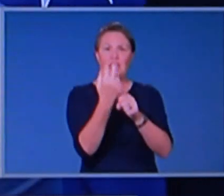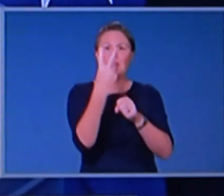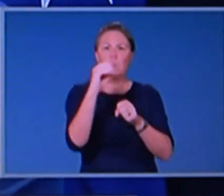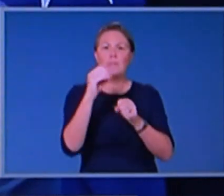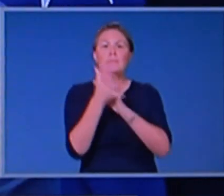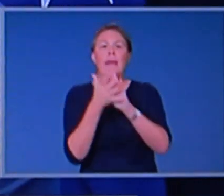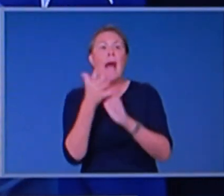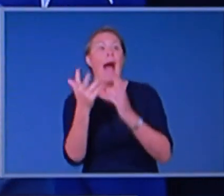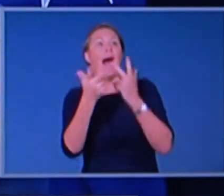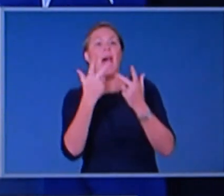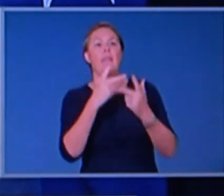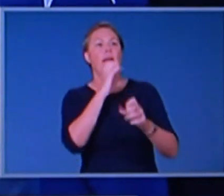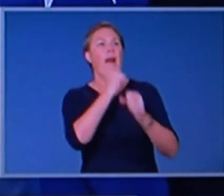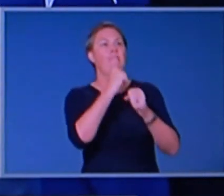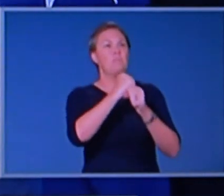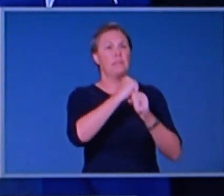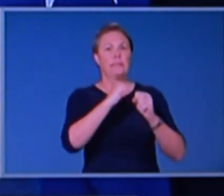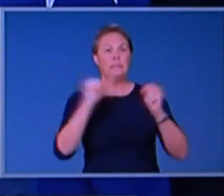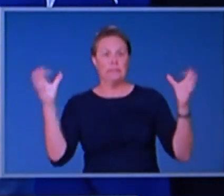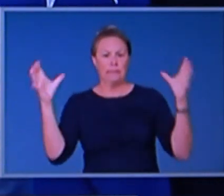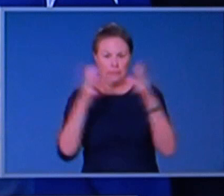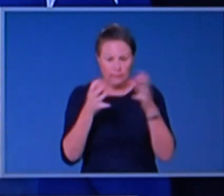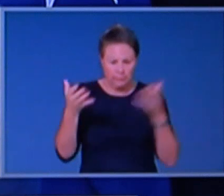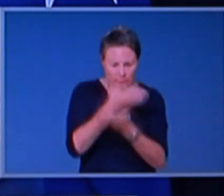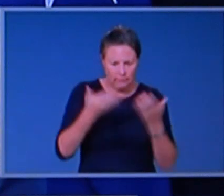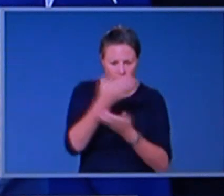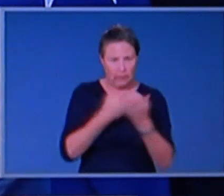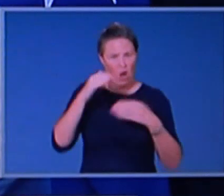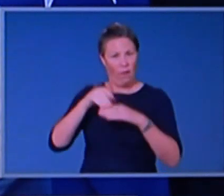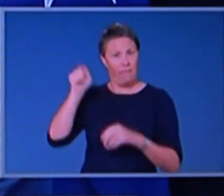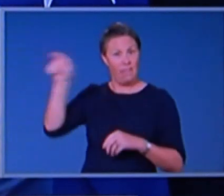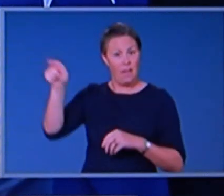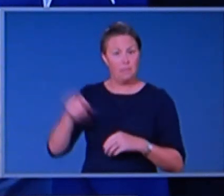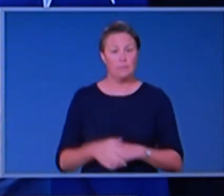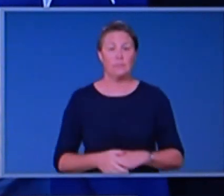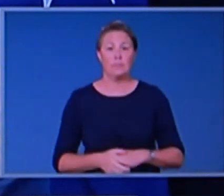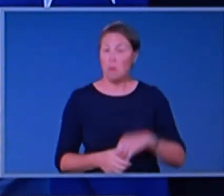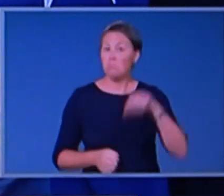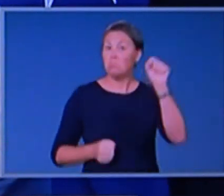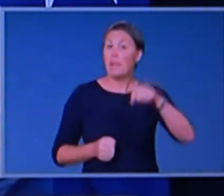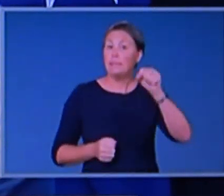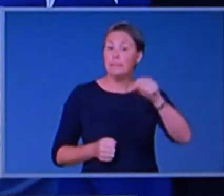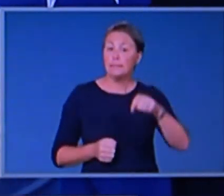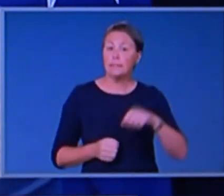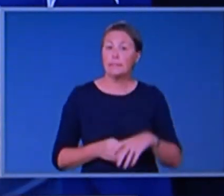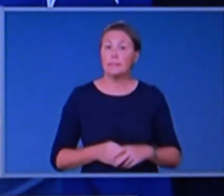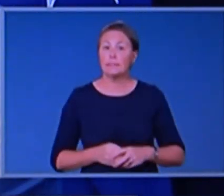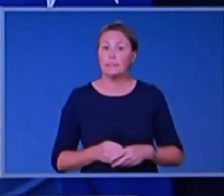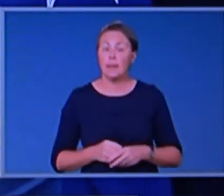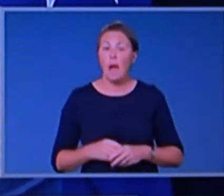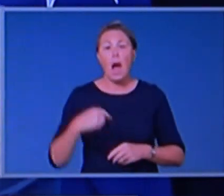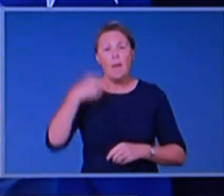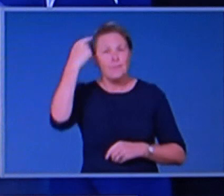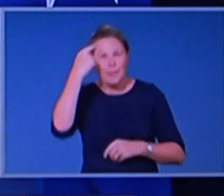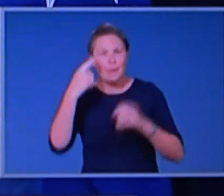of the international groups in which Australia forms a part. I mean, we have the opportunity to discuss this on many occasions. I think it's important for us to,